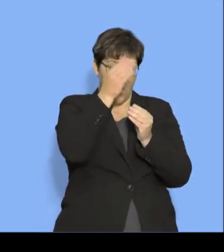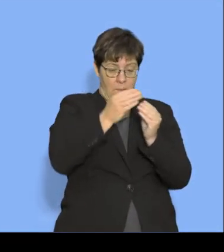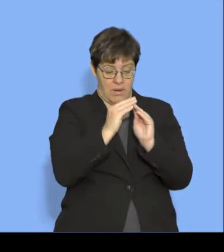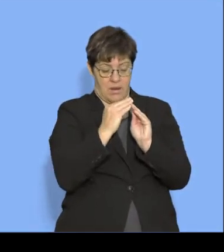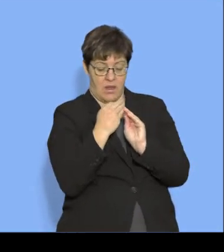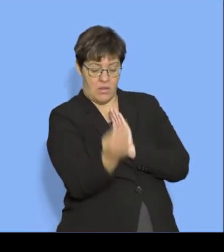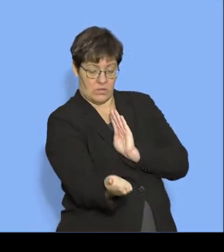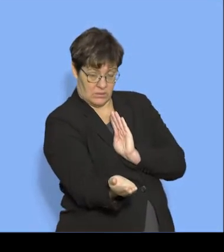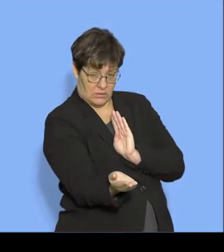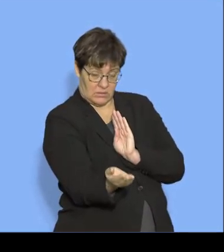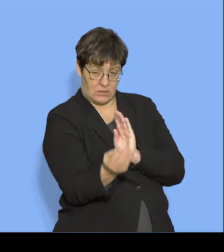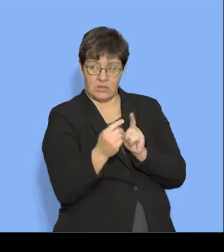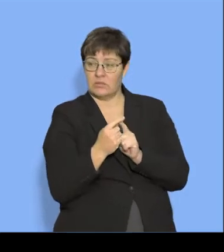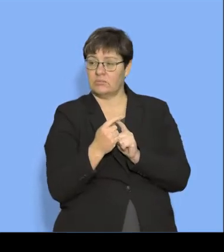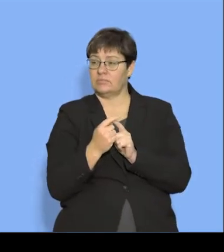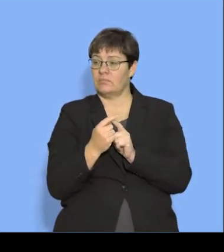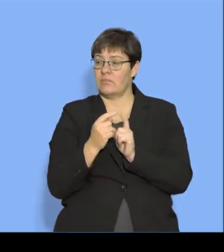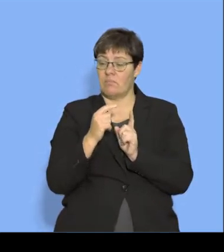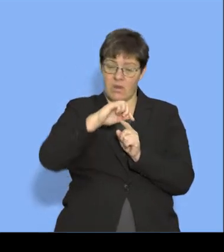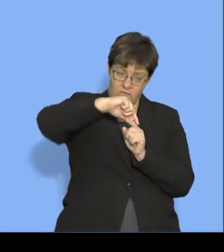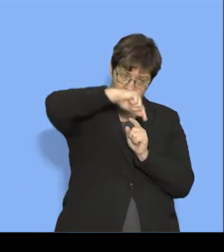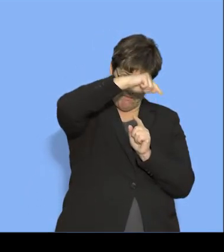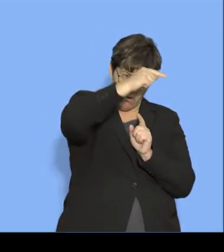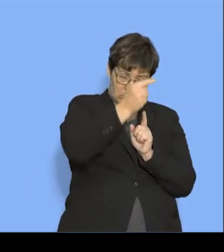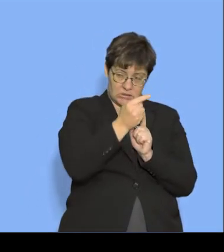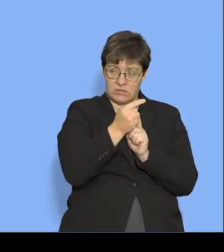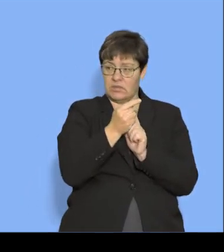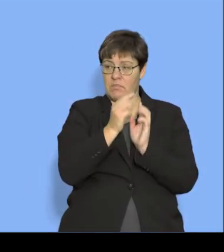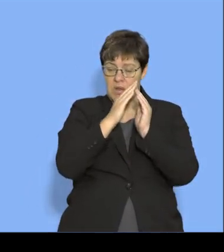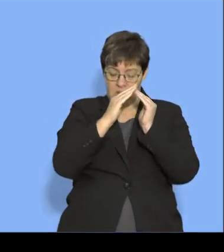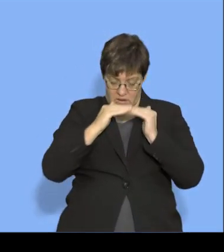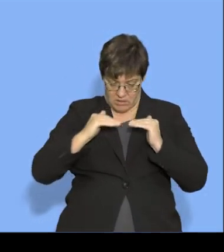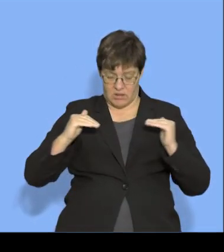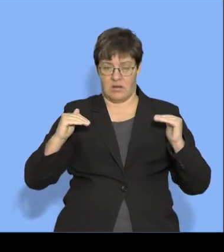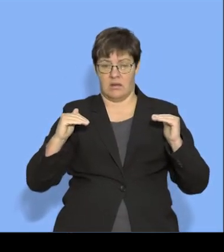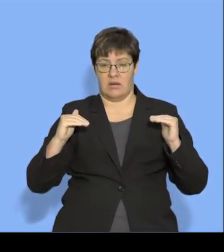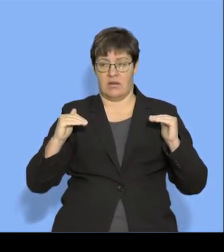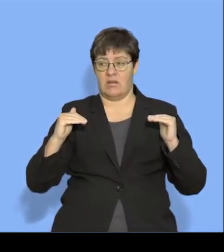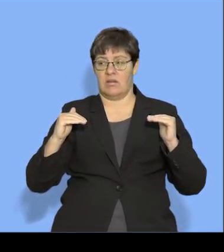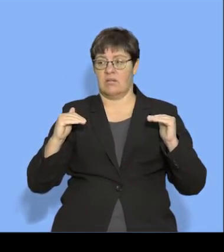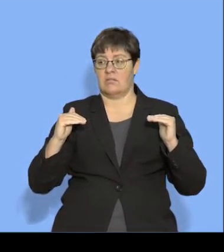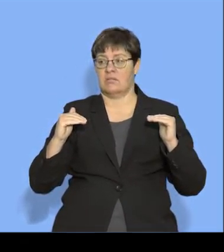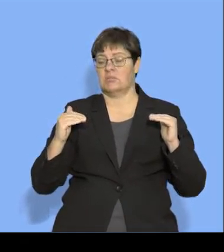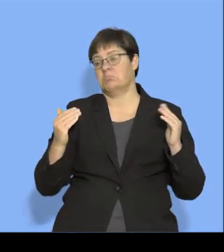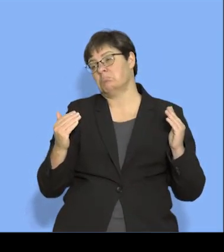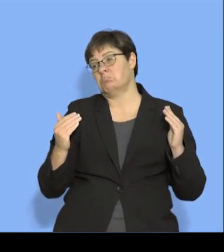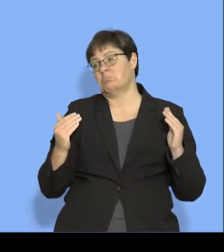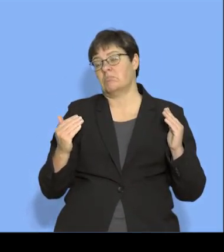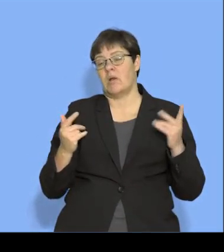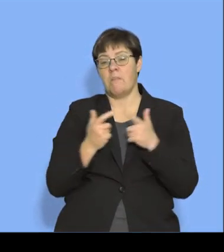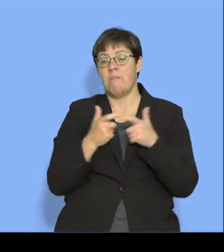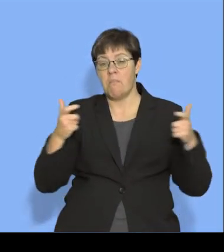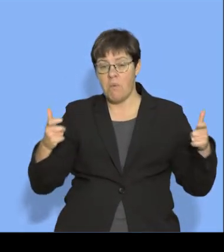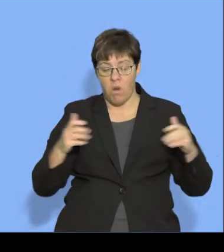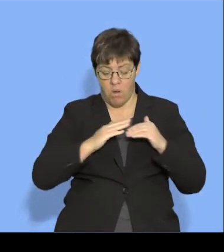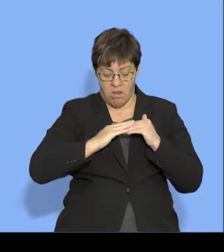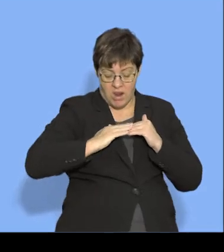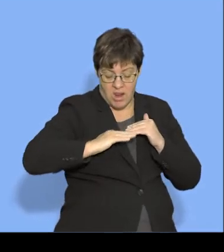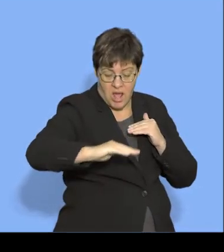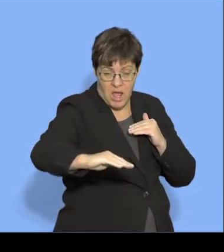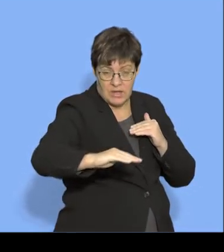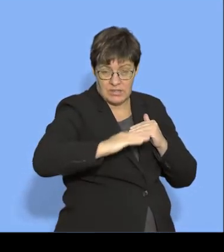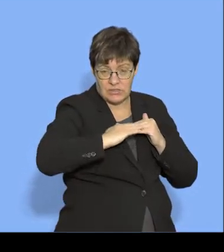were to straighten this layer out, so if that's the fold, and if we were to stretch this out, it will probably now have